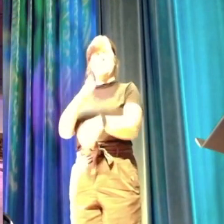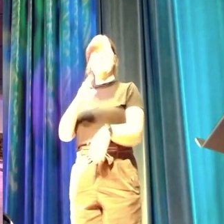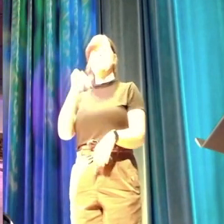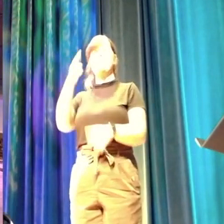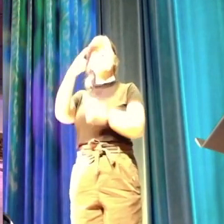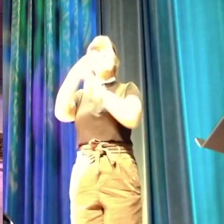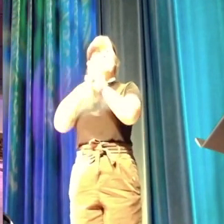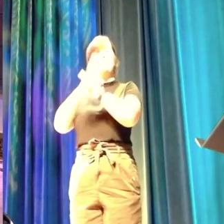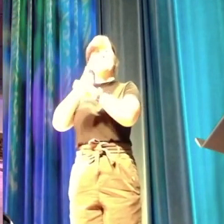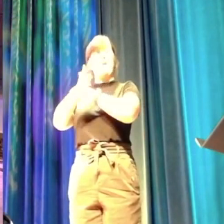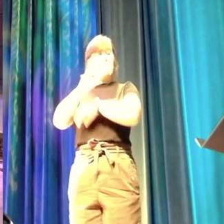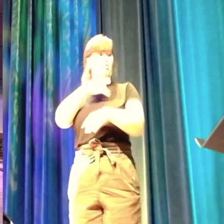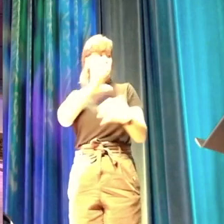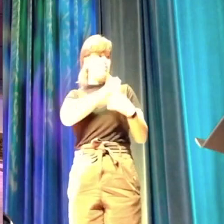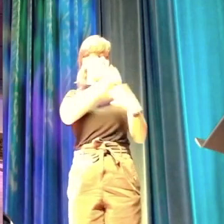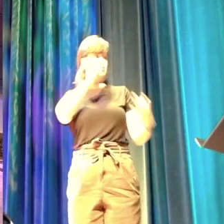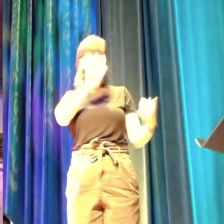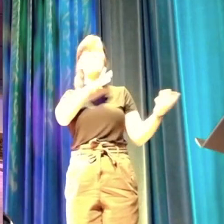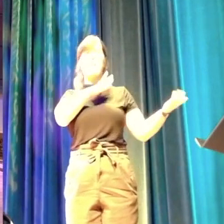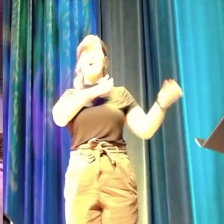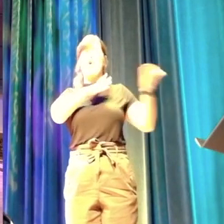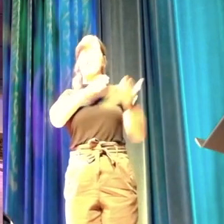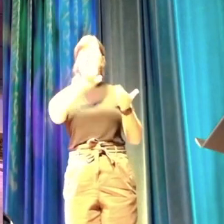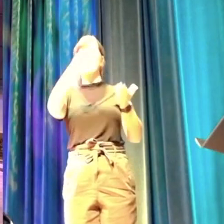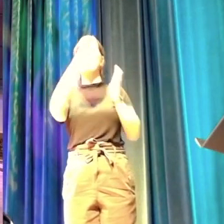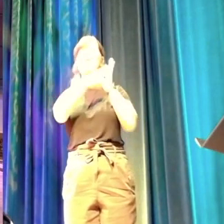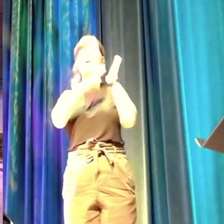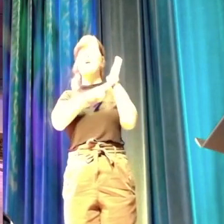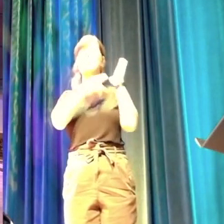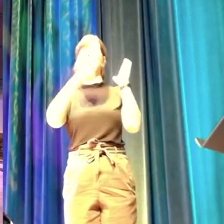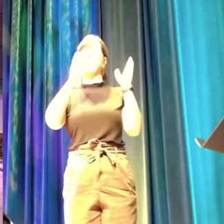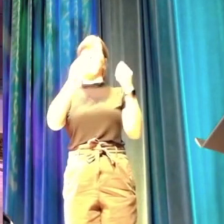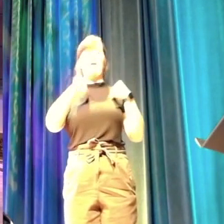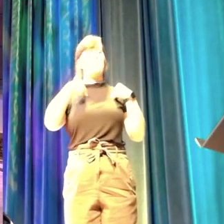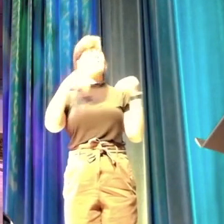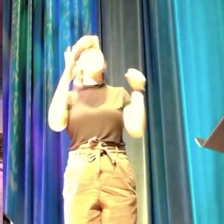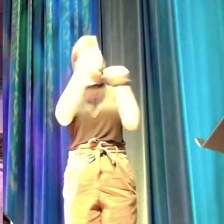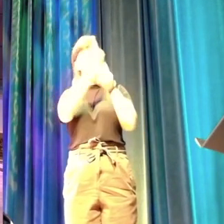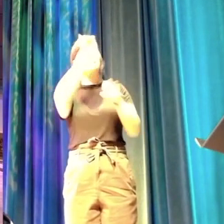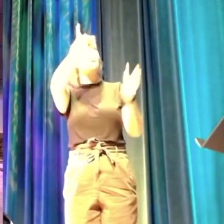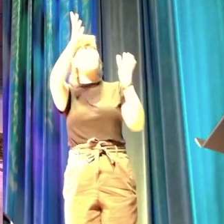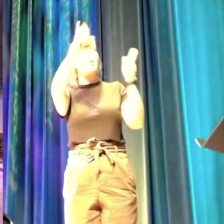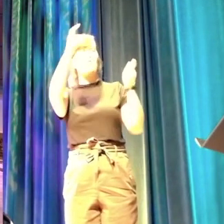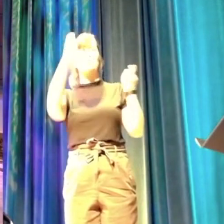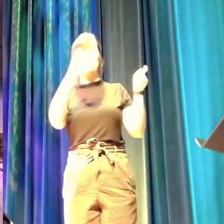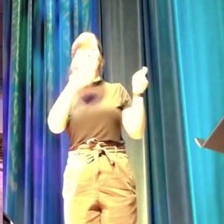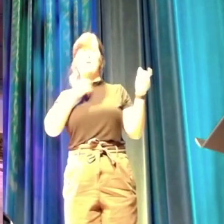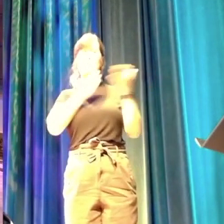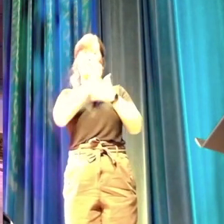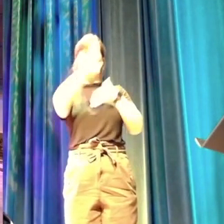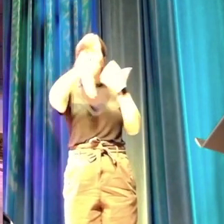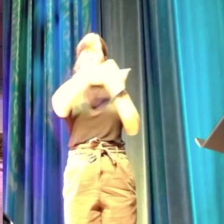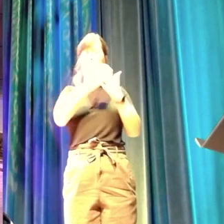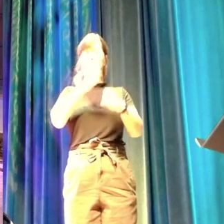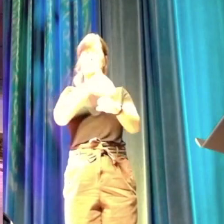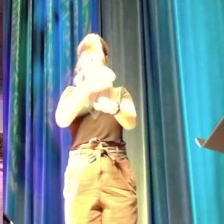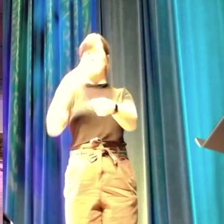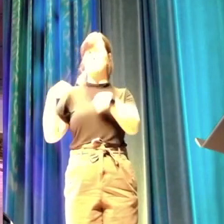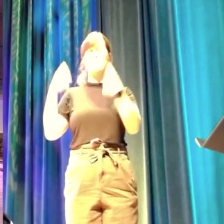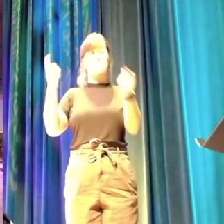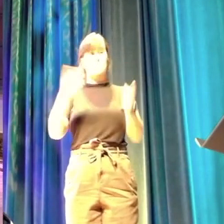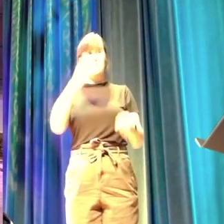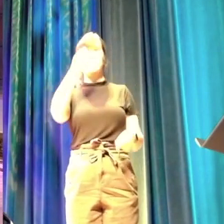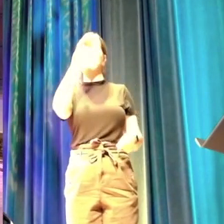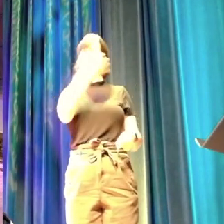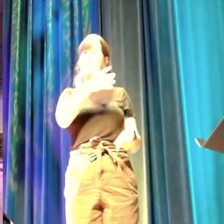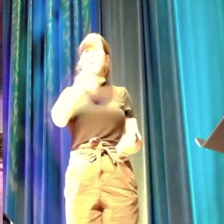Motown offered me another contract, which included complete creative control and rights to all my songs. Now, I'd be a fool